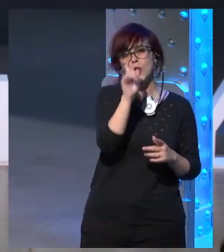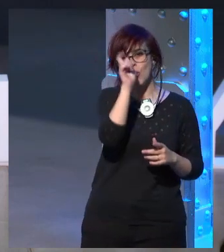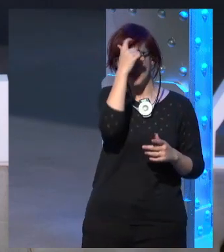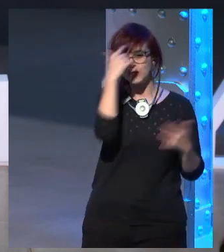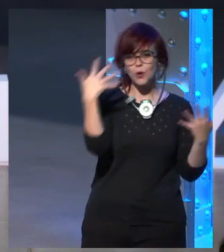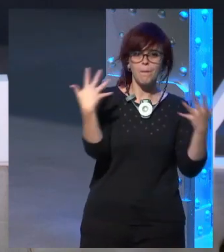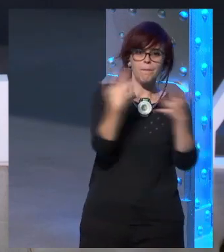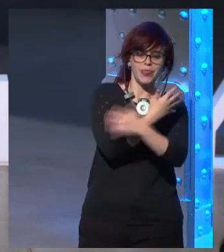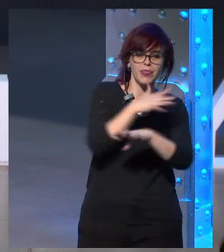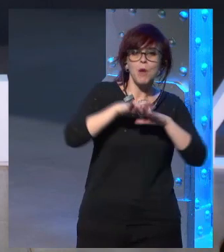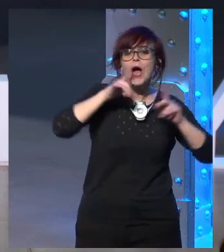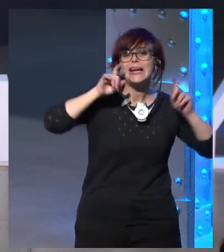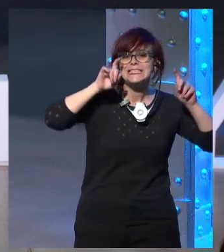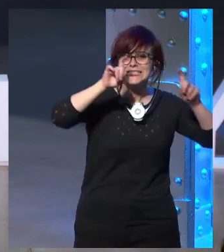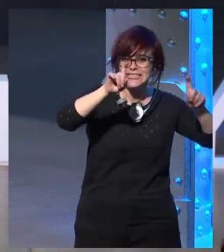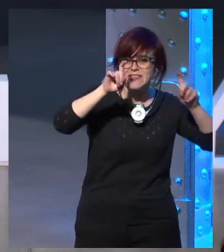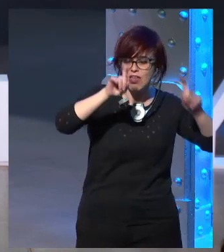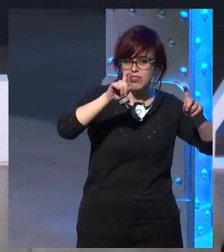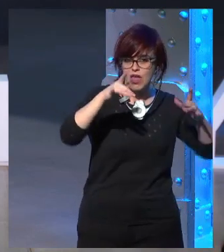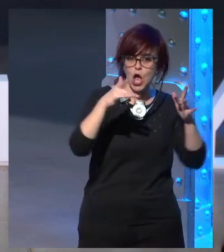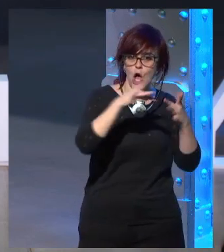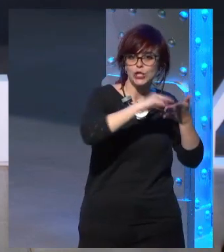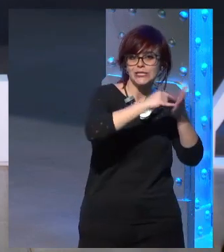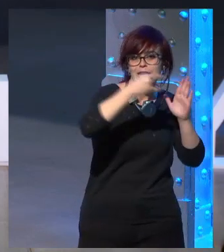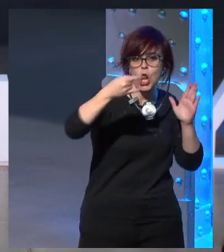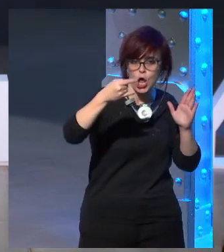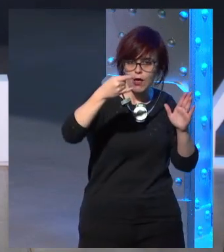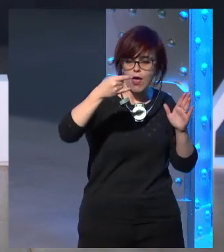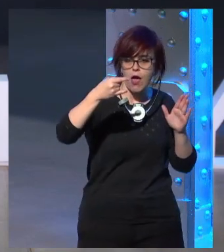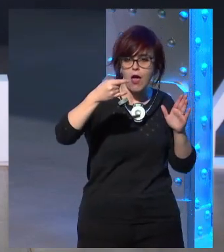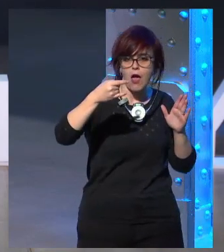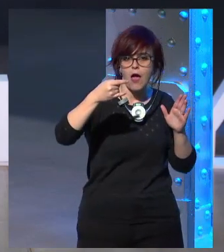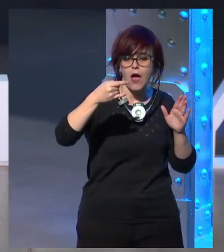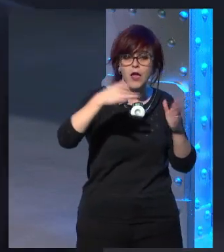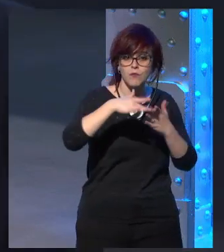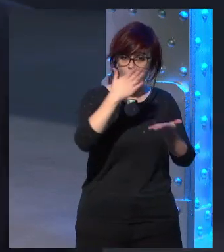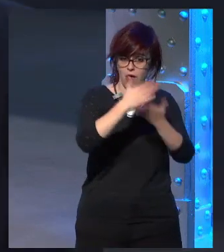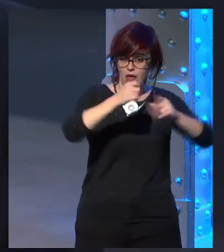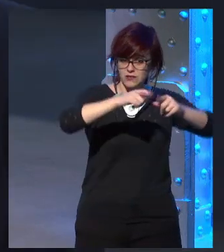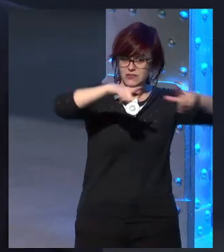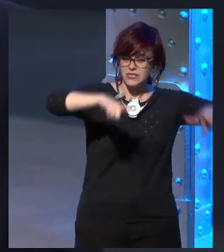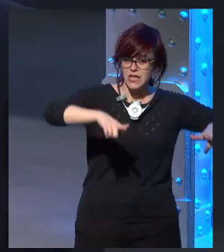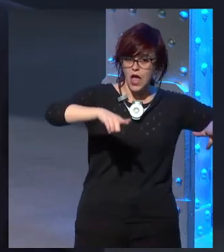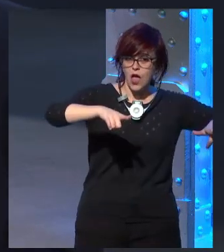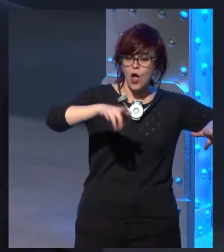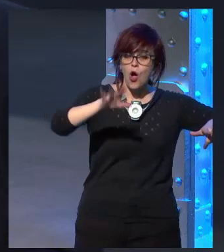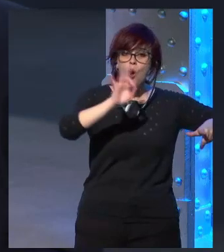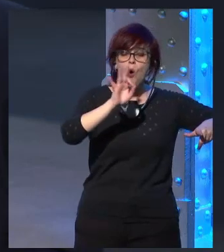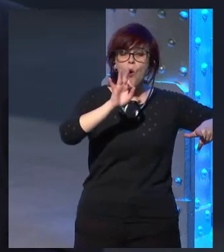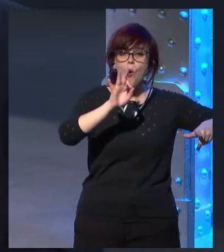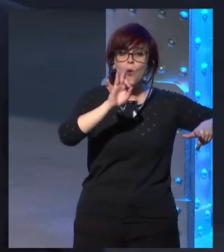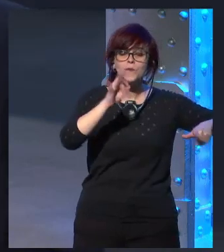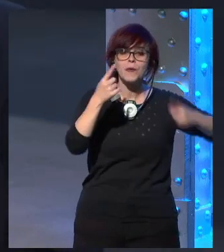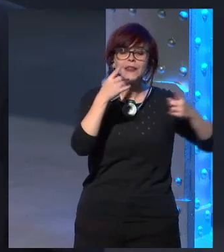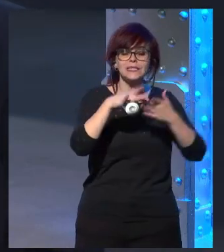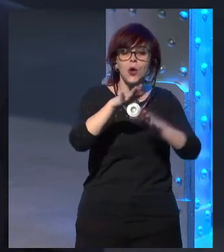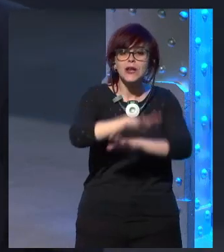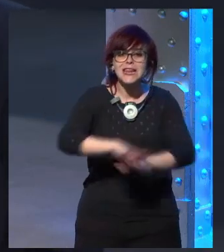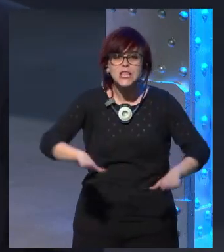term with which would be connected teaching, or with the use of technology in the classroom, or the presence